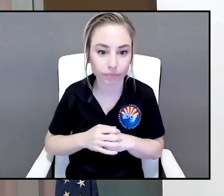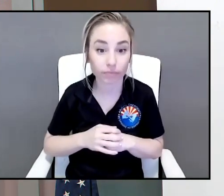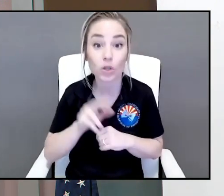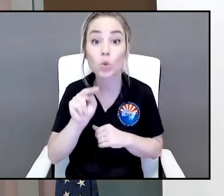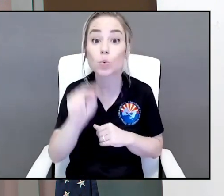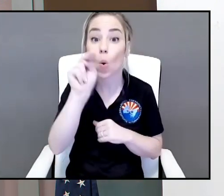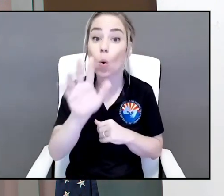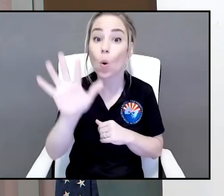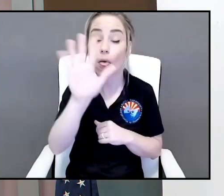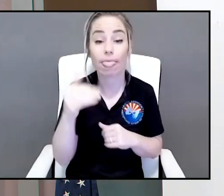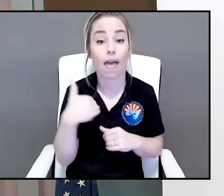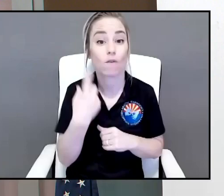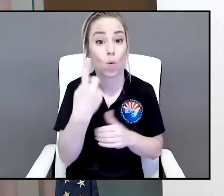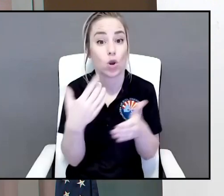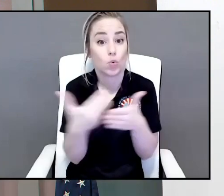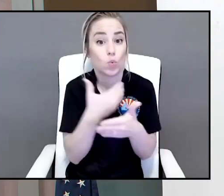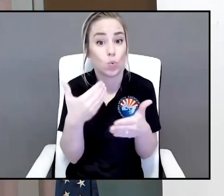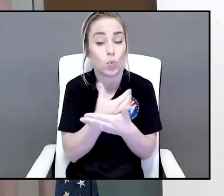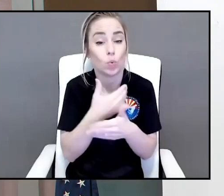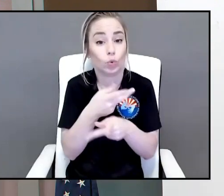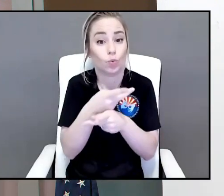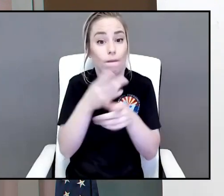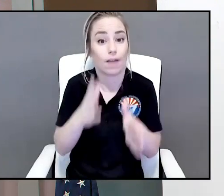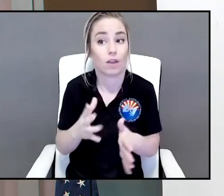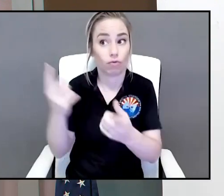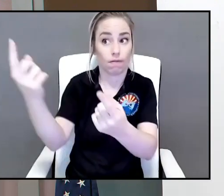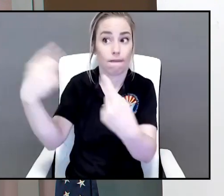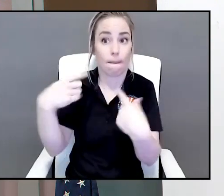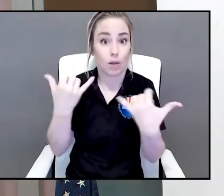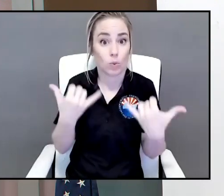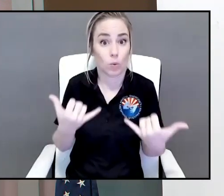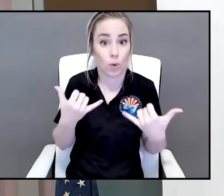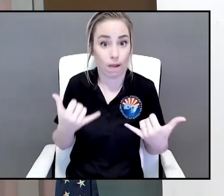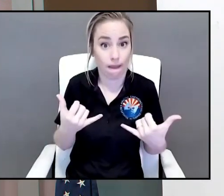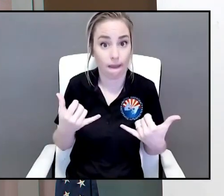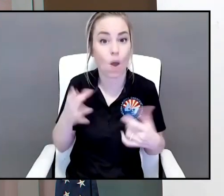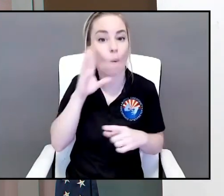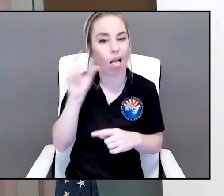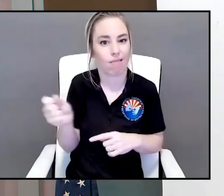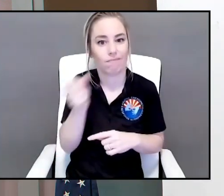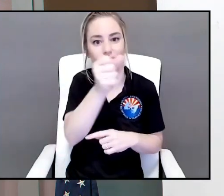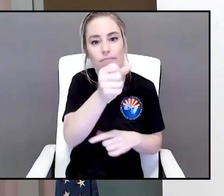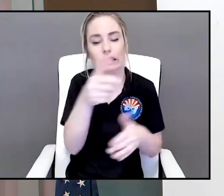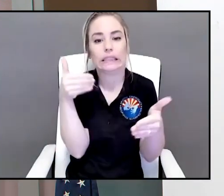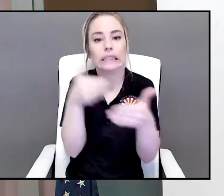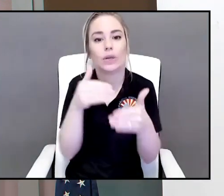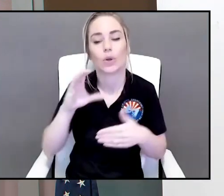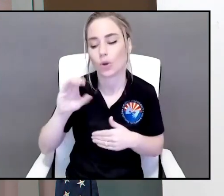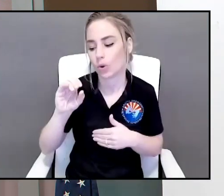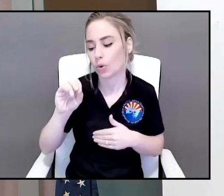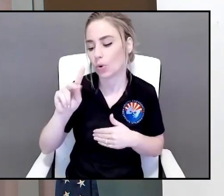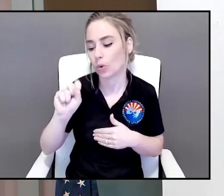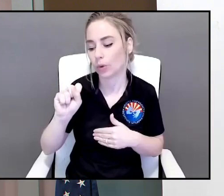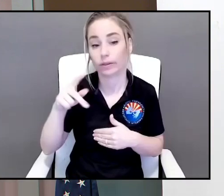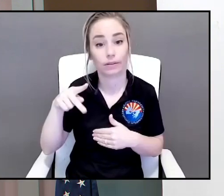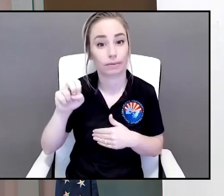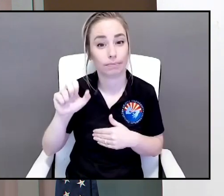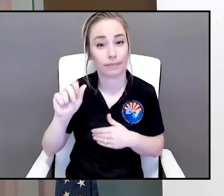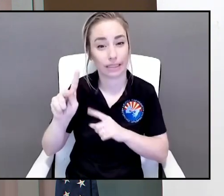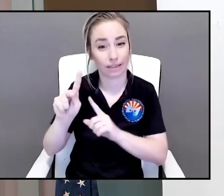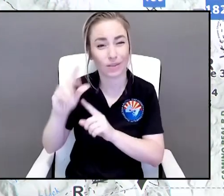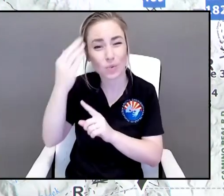today. Whenever they get here, we will plug them in more up towards the Cooks Peak area. So that Cooks Peak